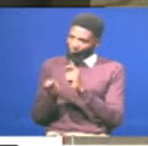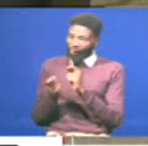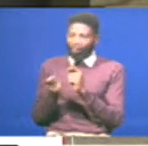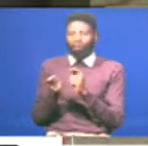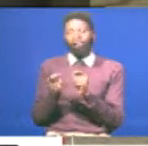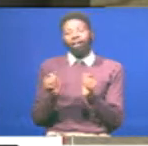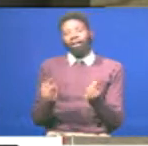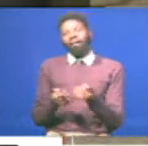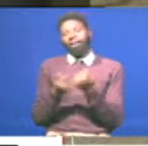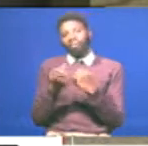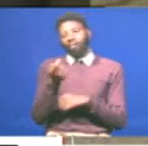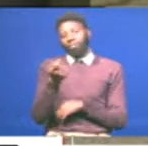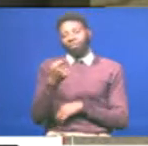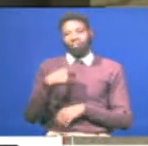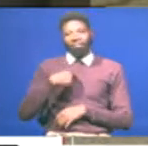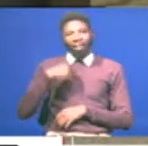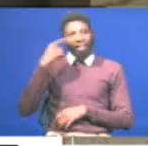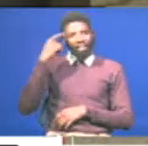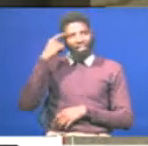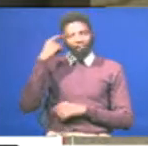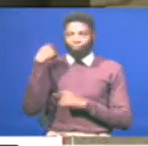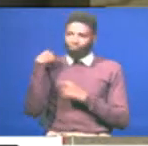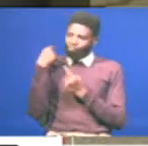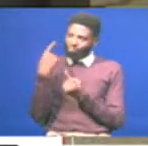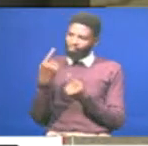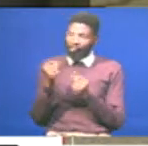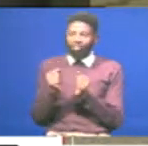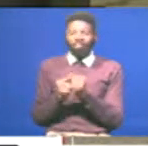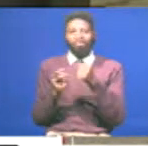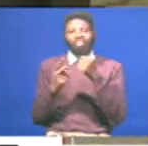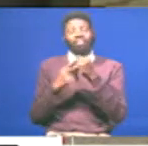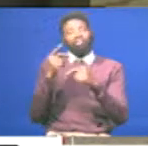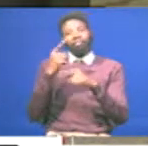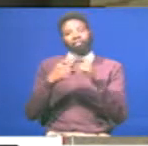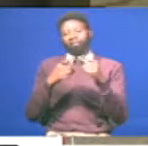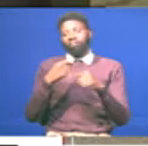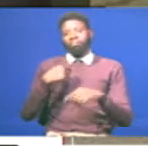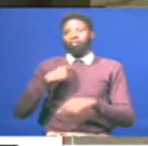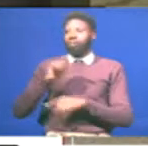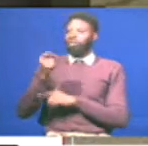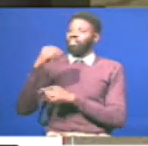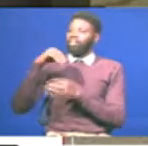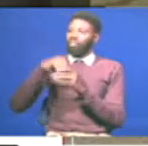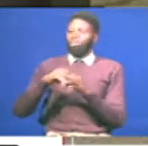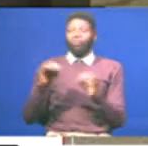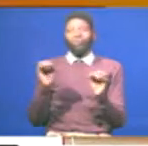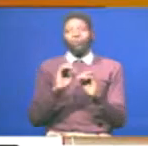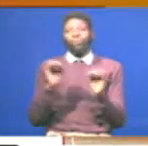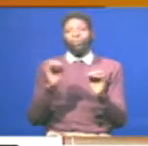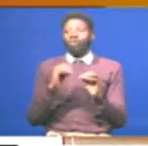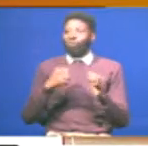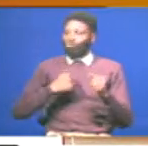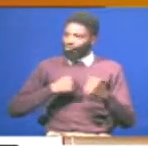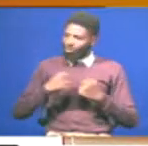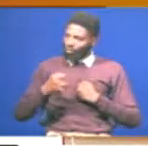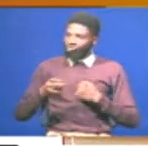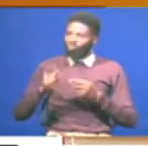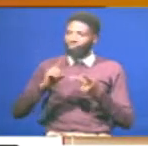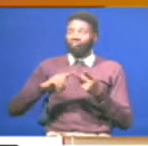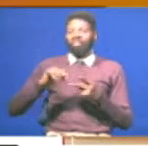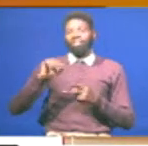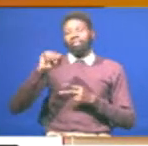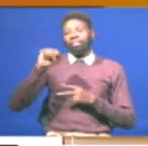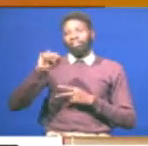past 17 or so years have largely been outside the country. In fact, apart from Rwanda and South Sudan, right, I've